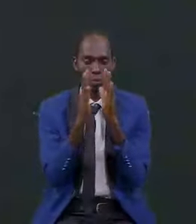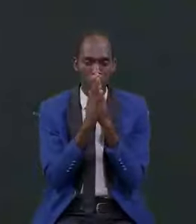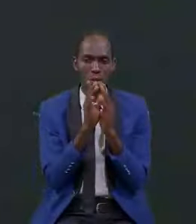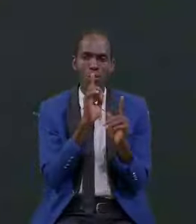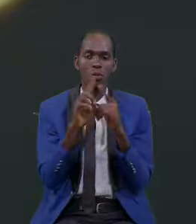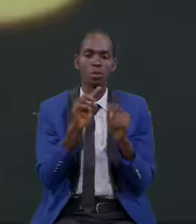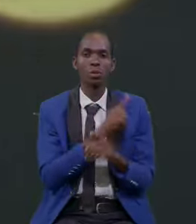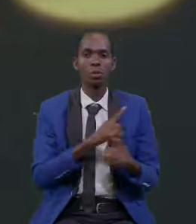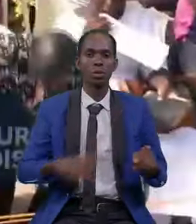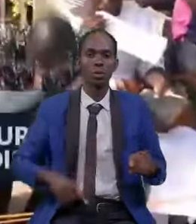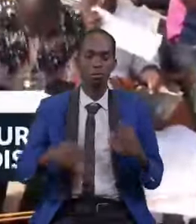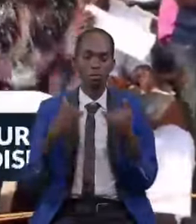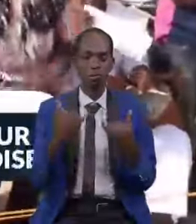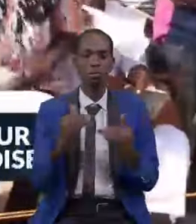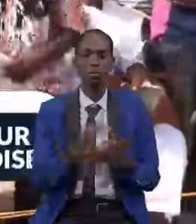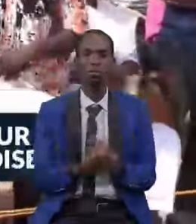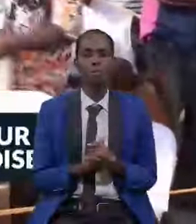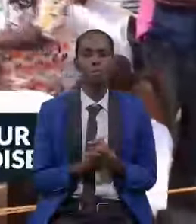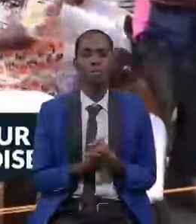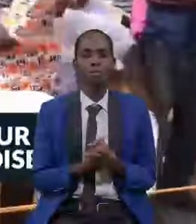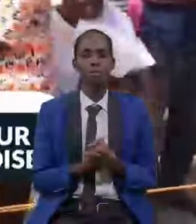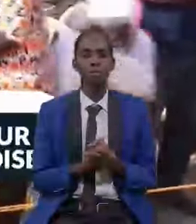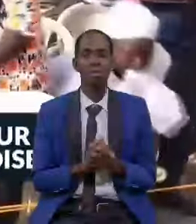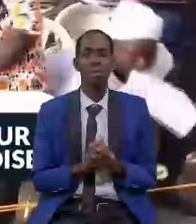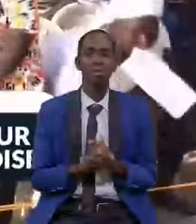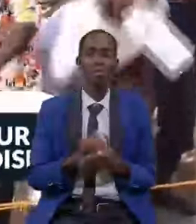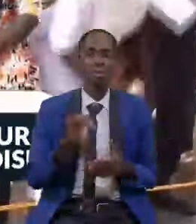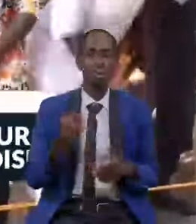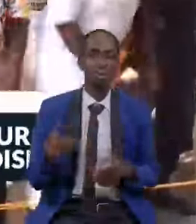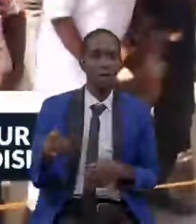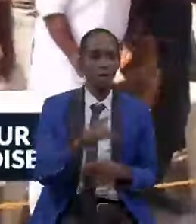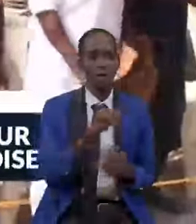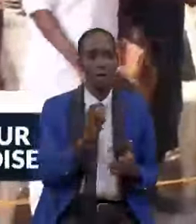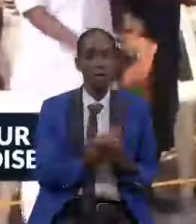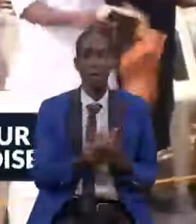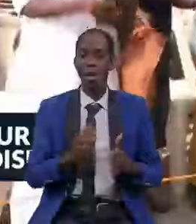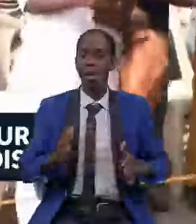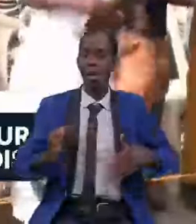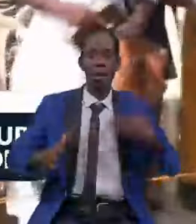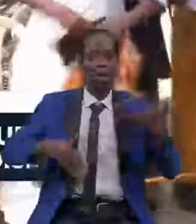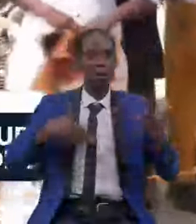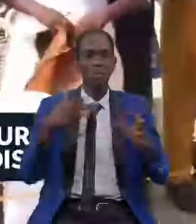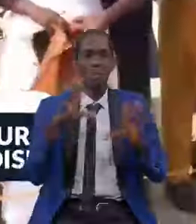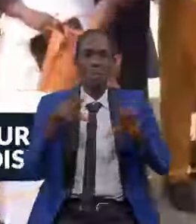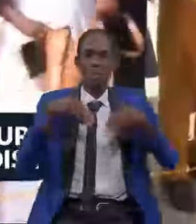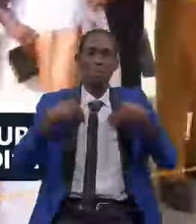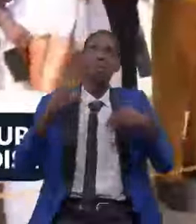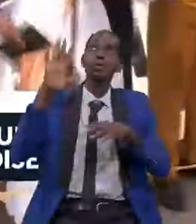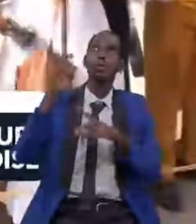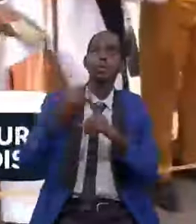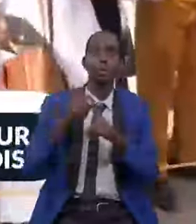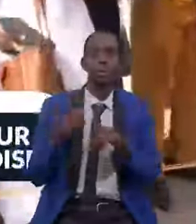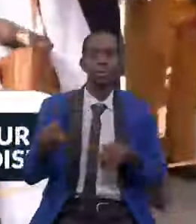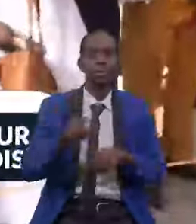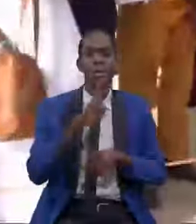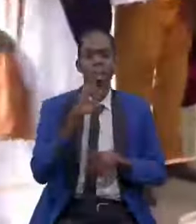in prayer. They that gladly received his word, they were the people that were